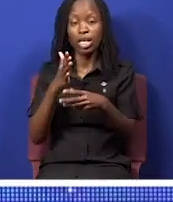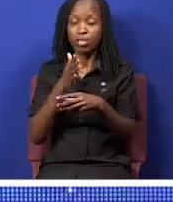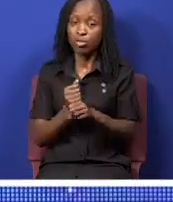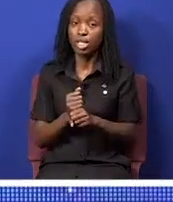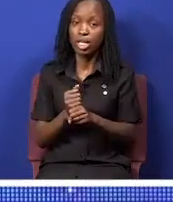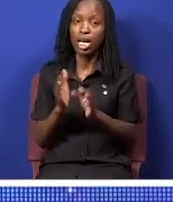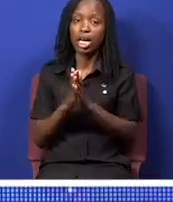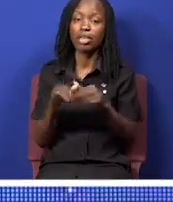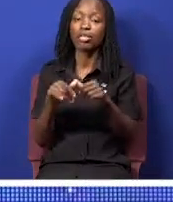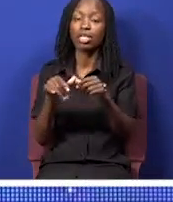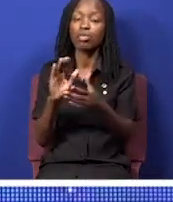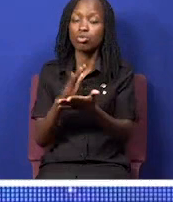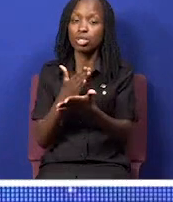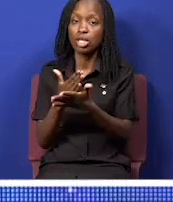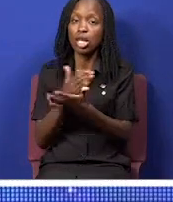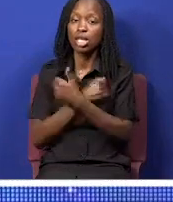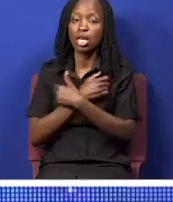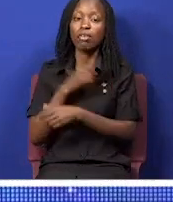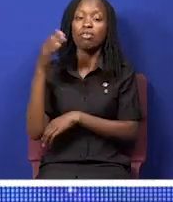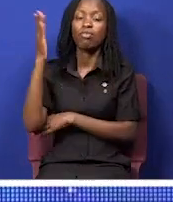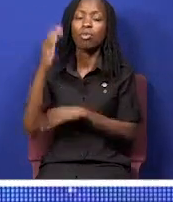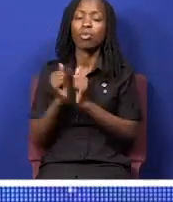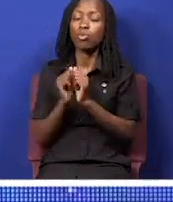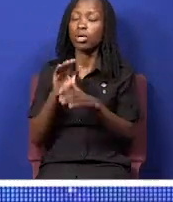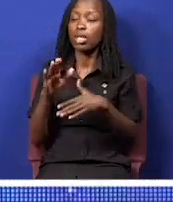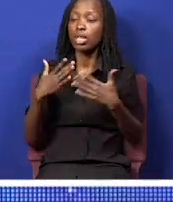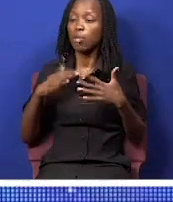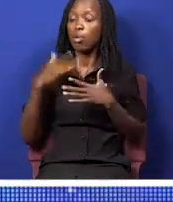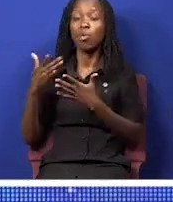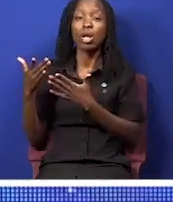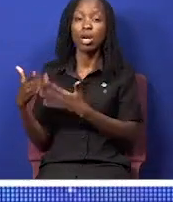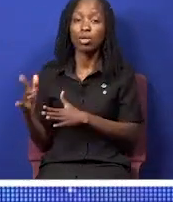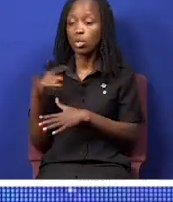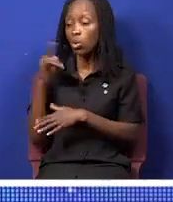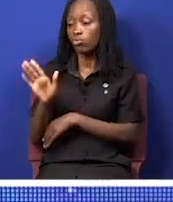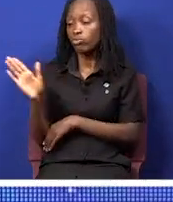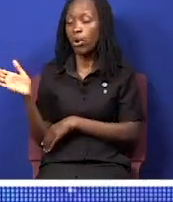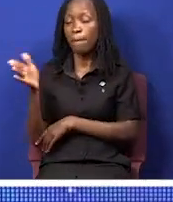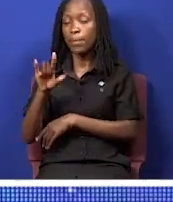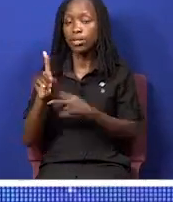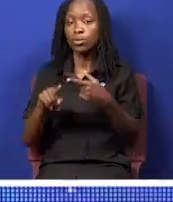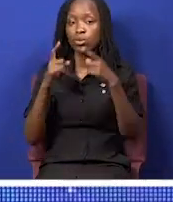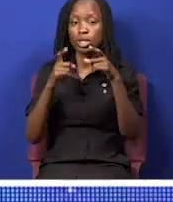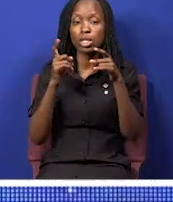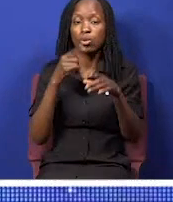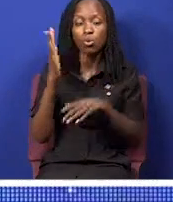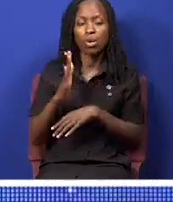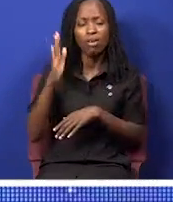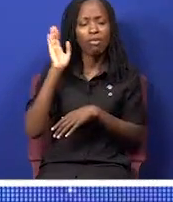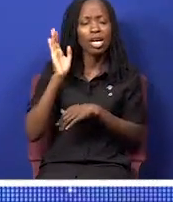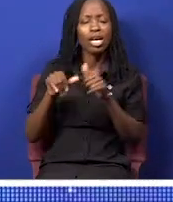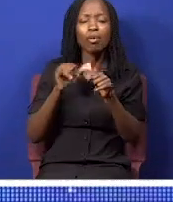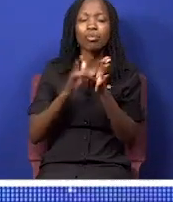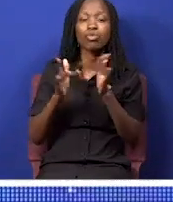keep trusting, and keep sharing the love of God with those who are lost, those who have backslidden, and those who have never heard